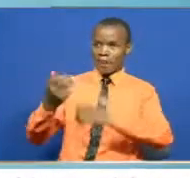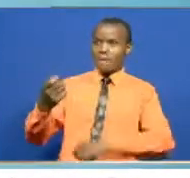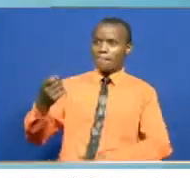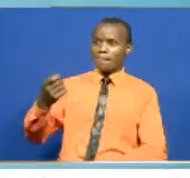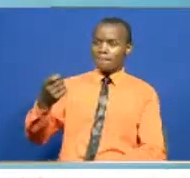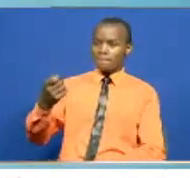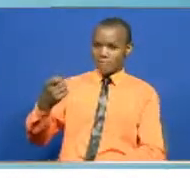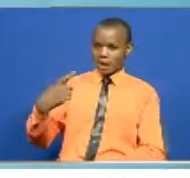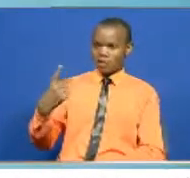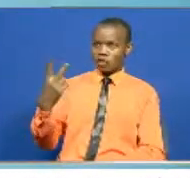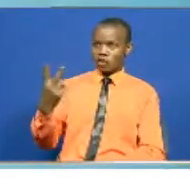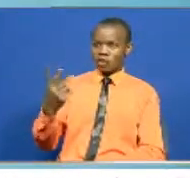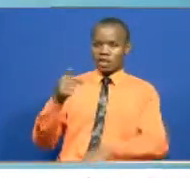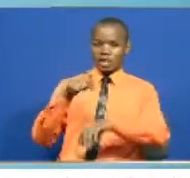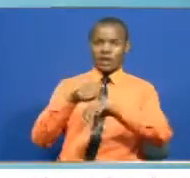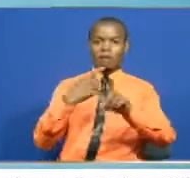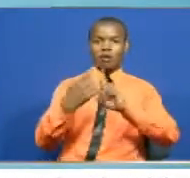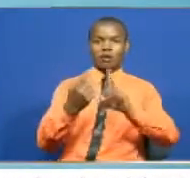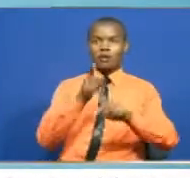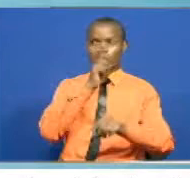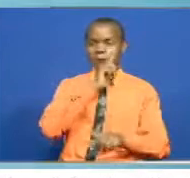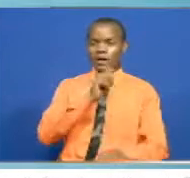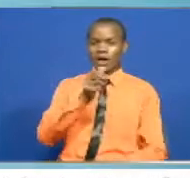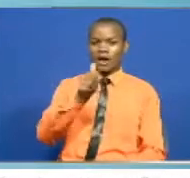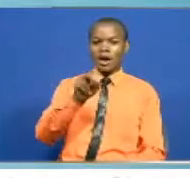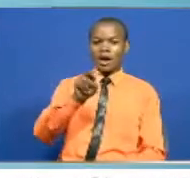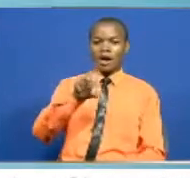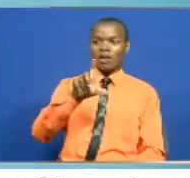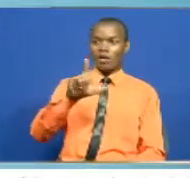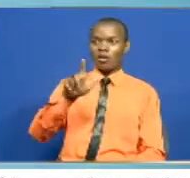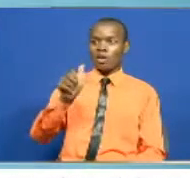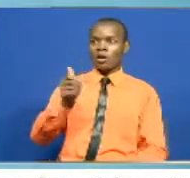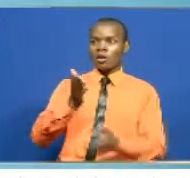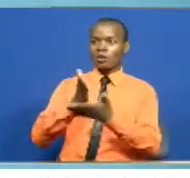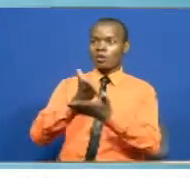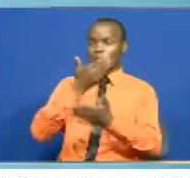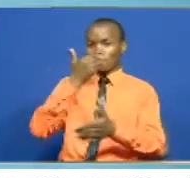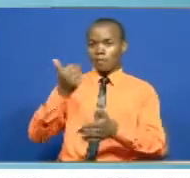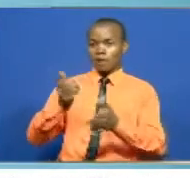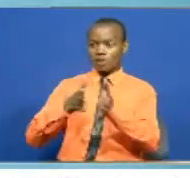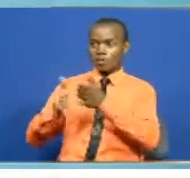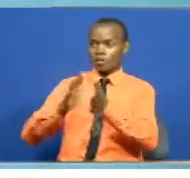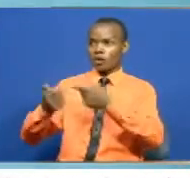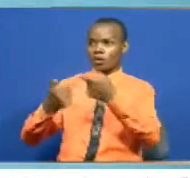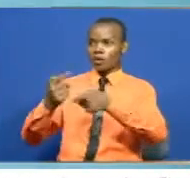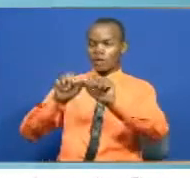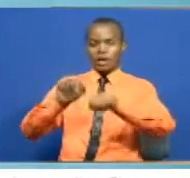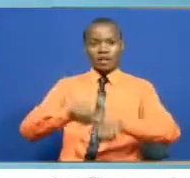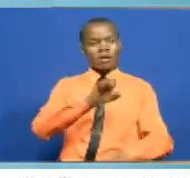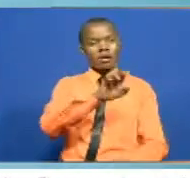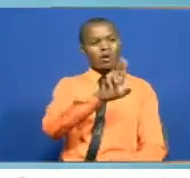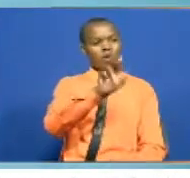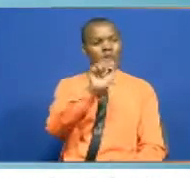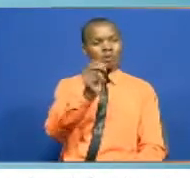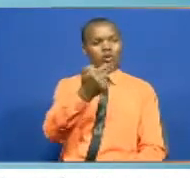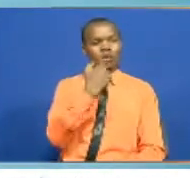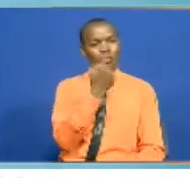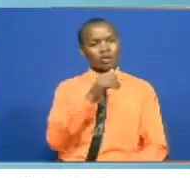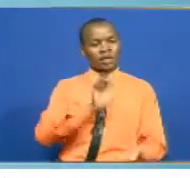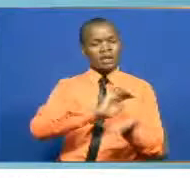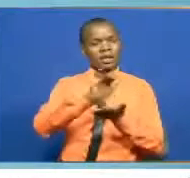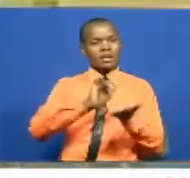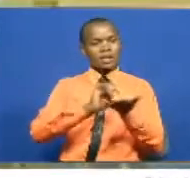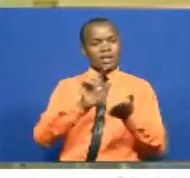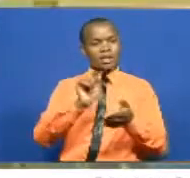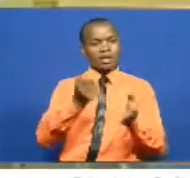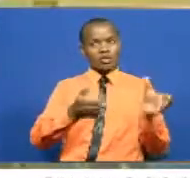mentioned with Angola, I feel like we have even better chances of beating them. All right, that's Bush Omkora. He's a center for the Kenya Morans. And we also